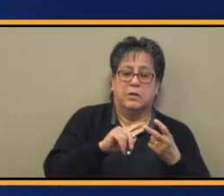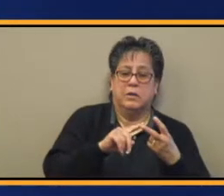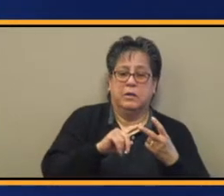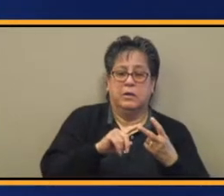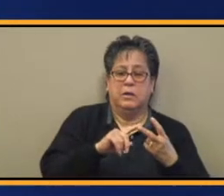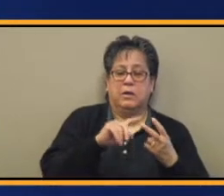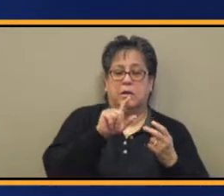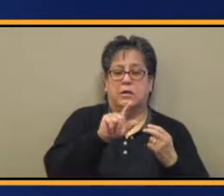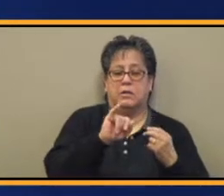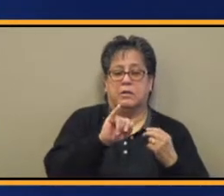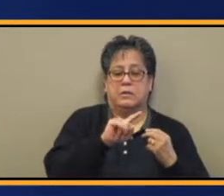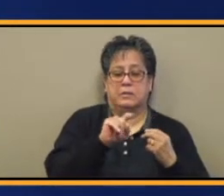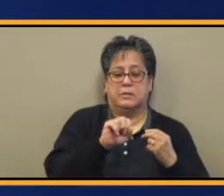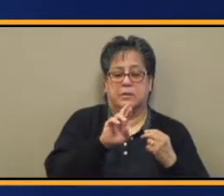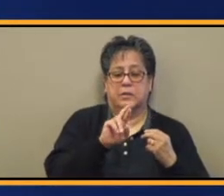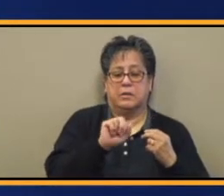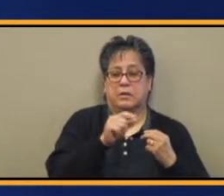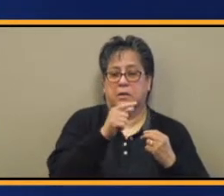Lizarraga.